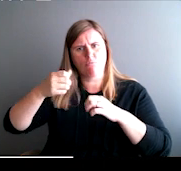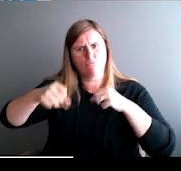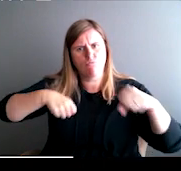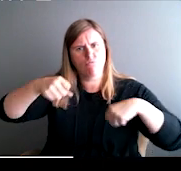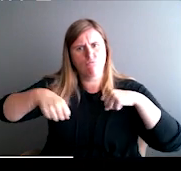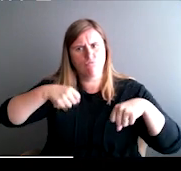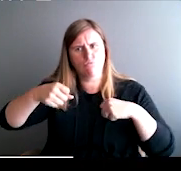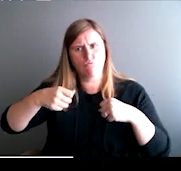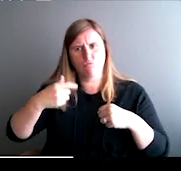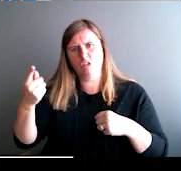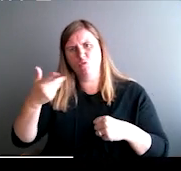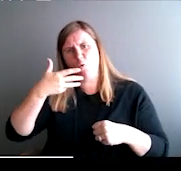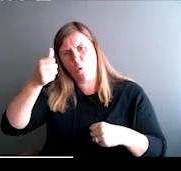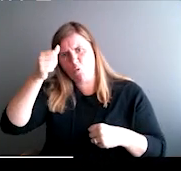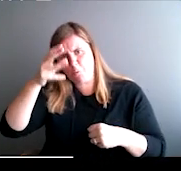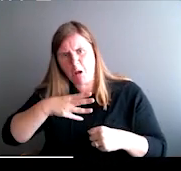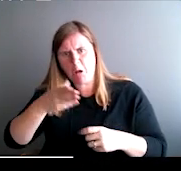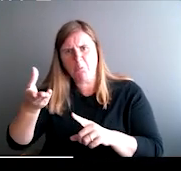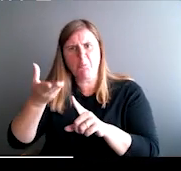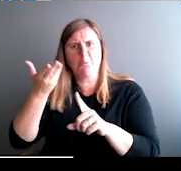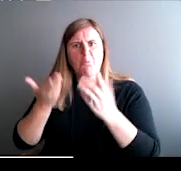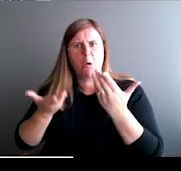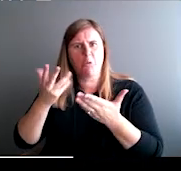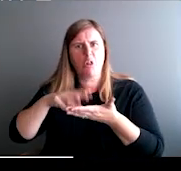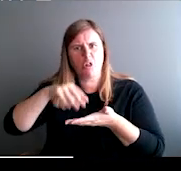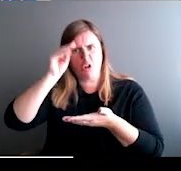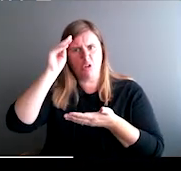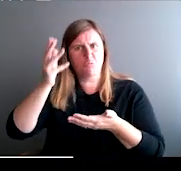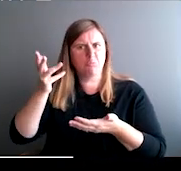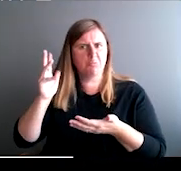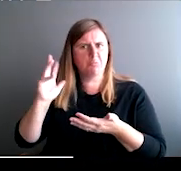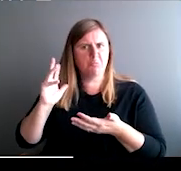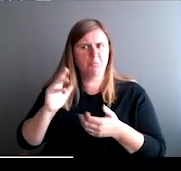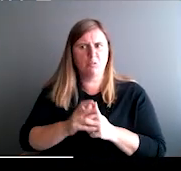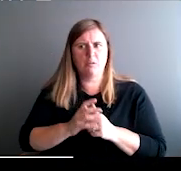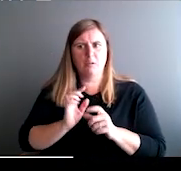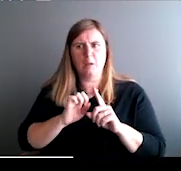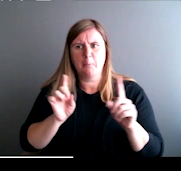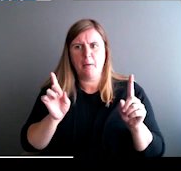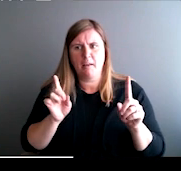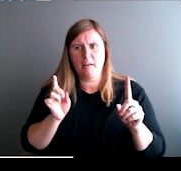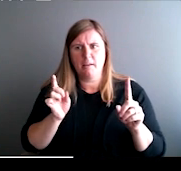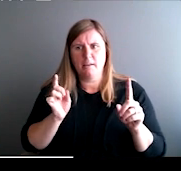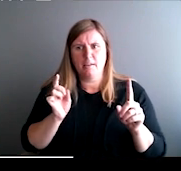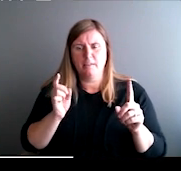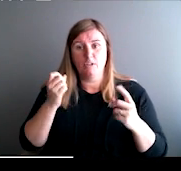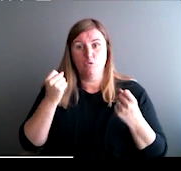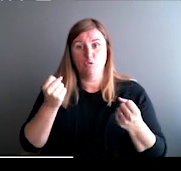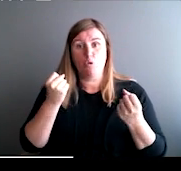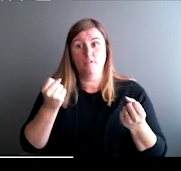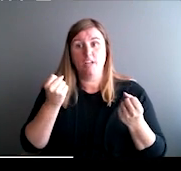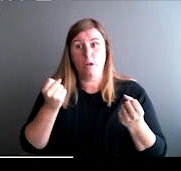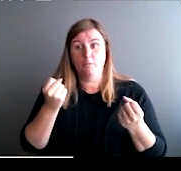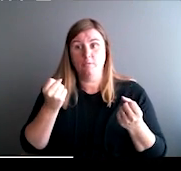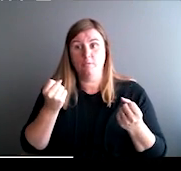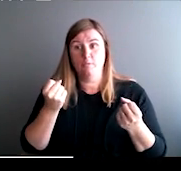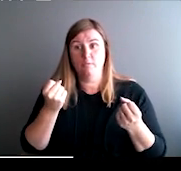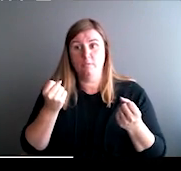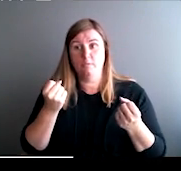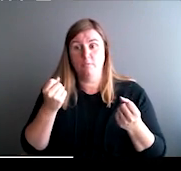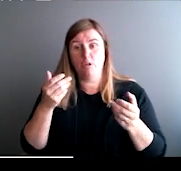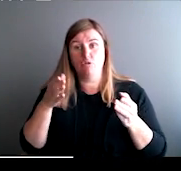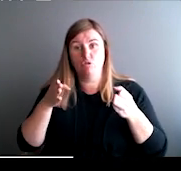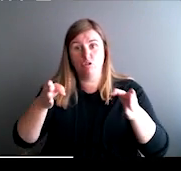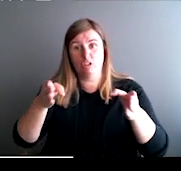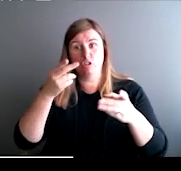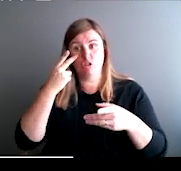he's an older guy and he's probably learned to ride a bike at some point. But if you drove down my street